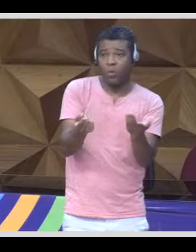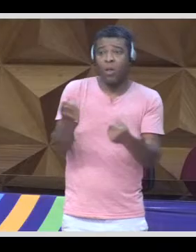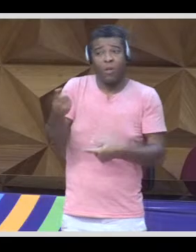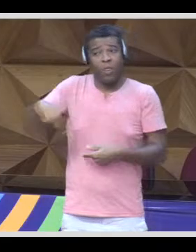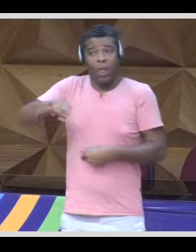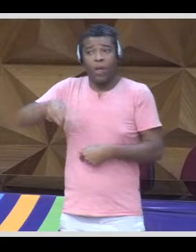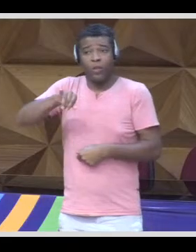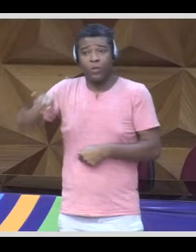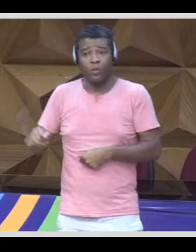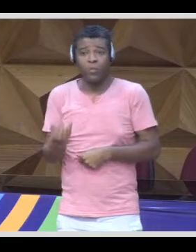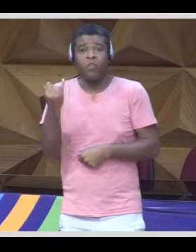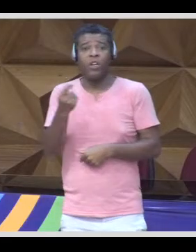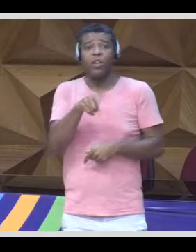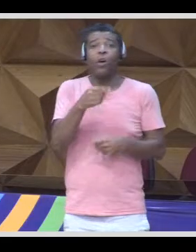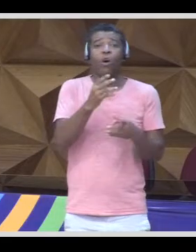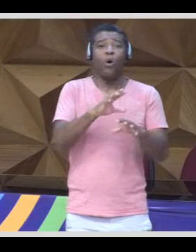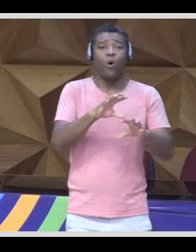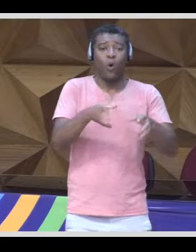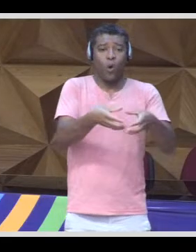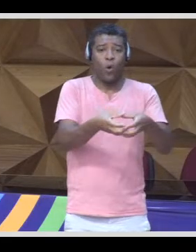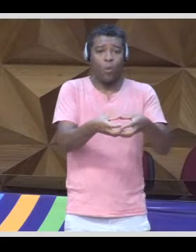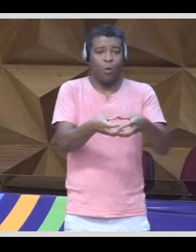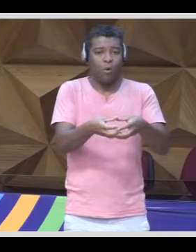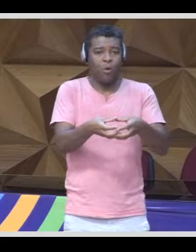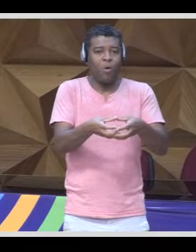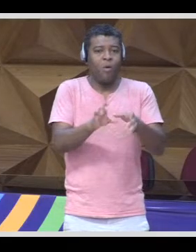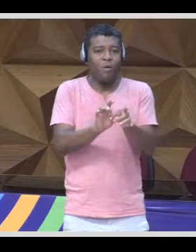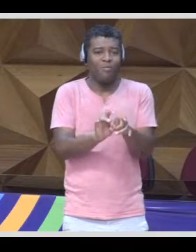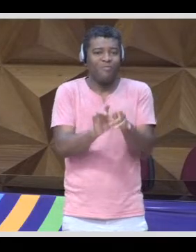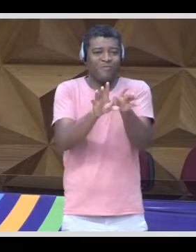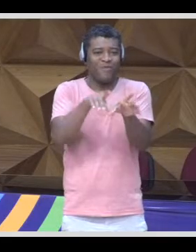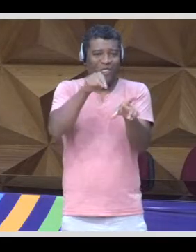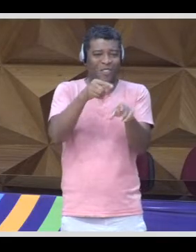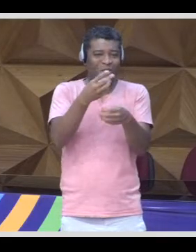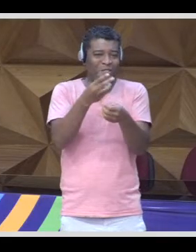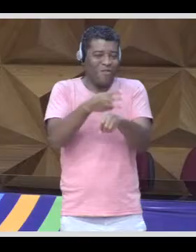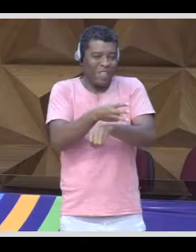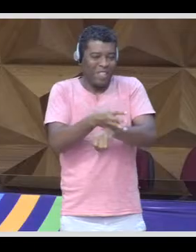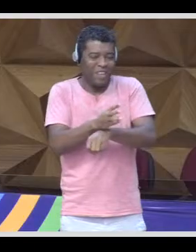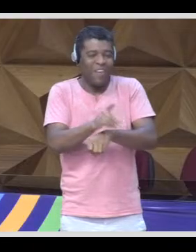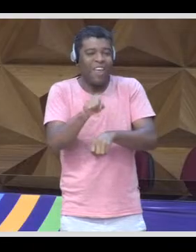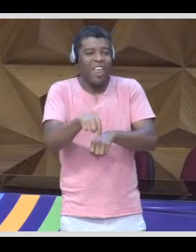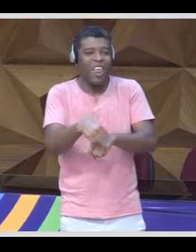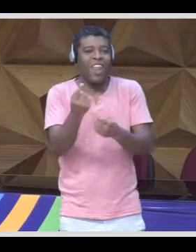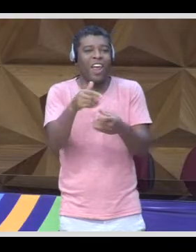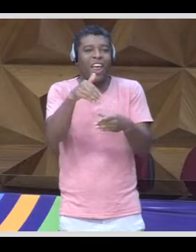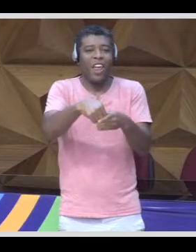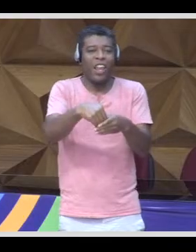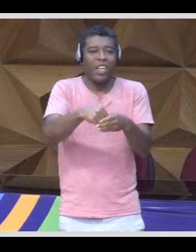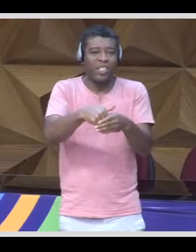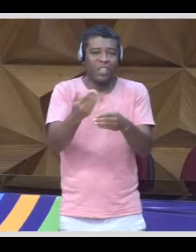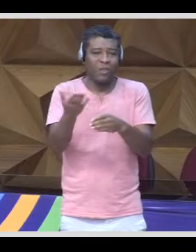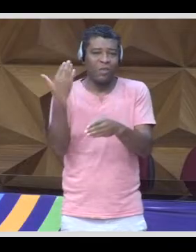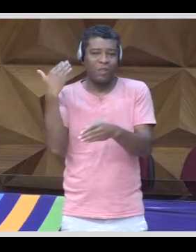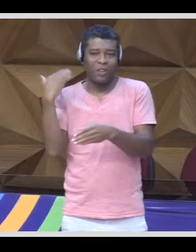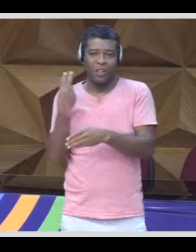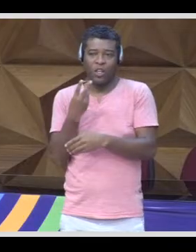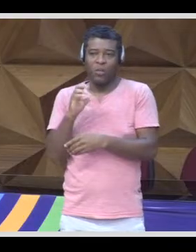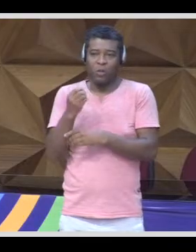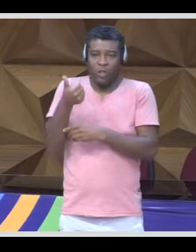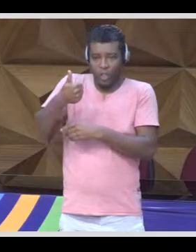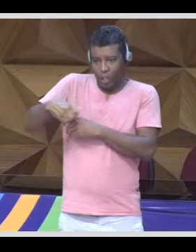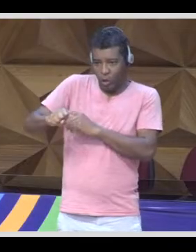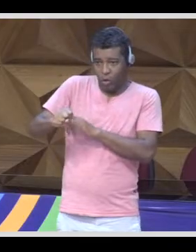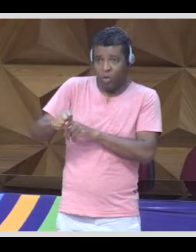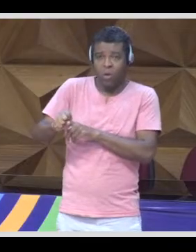the 2018 Brazilian election. And what we found is that it's a very noisy network. This is a sample of the